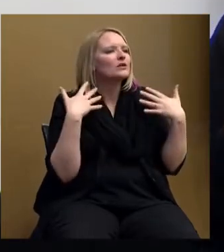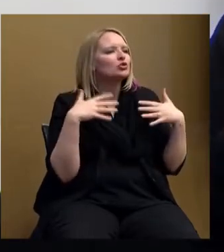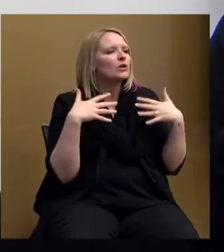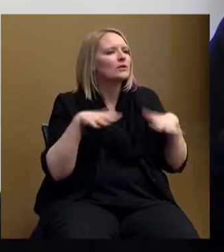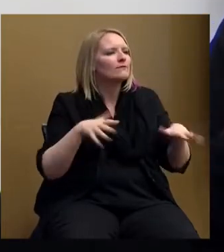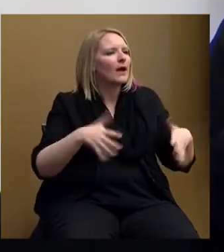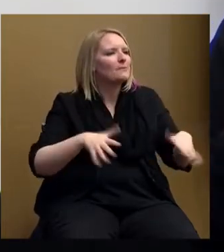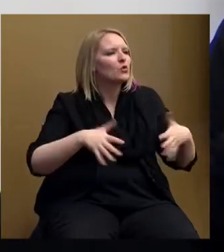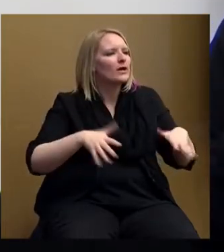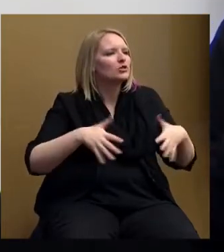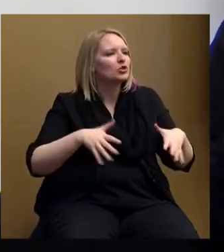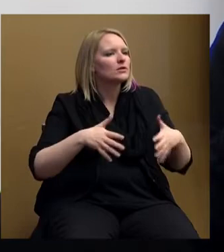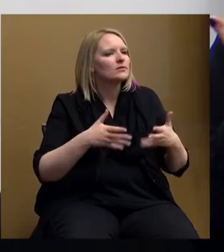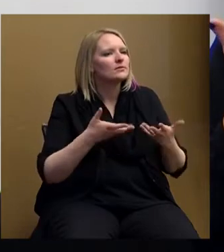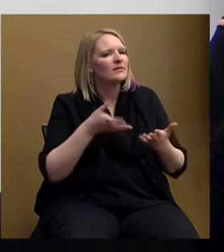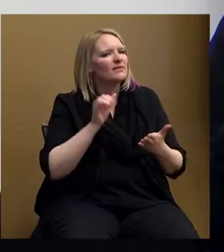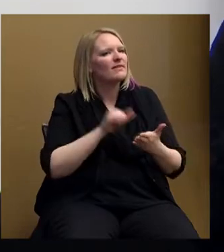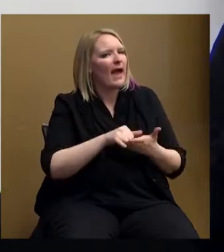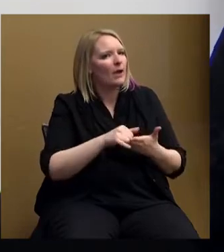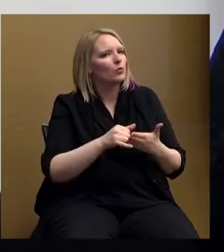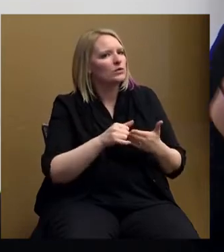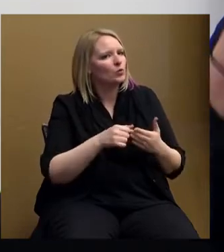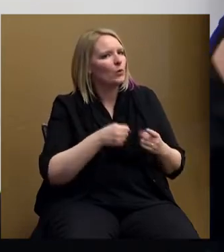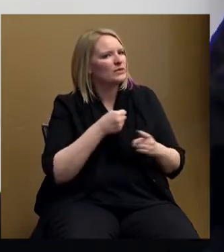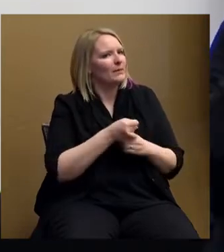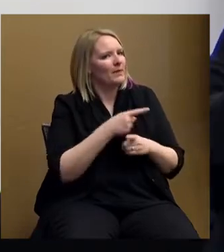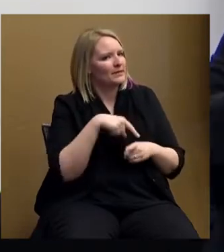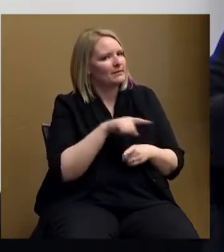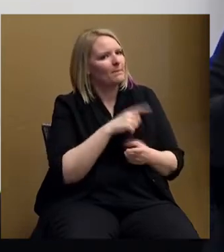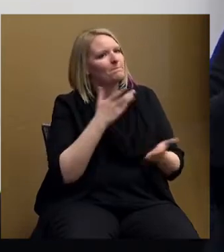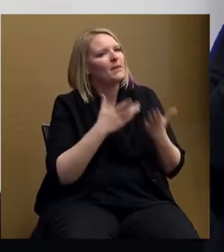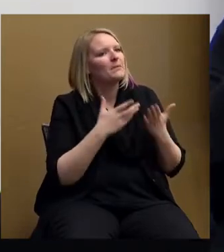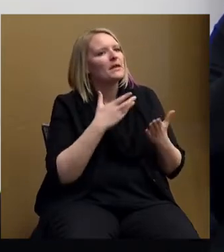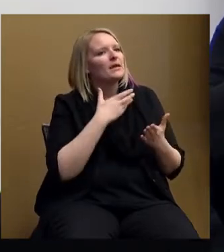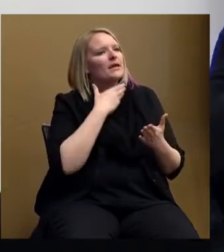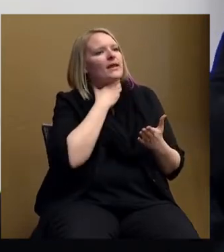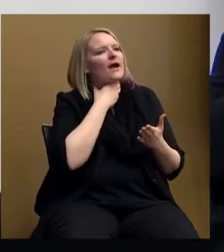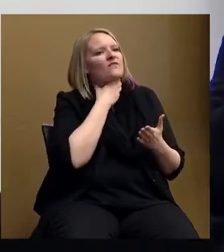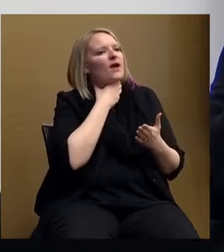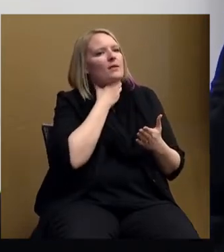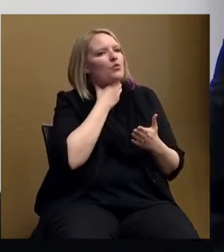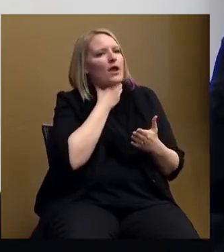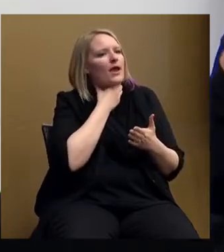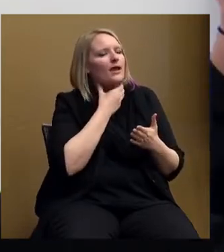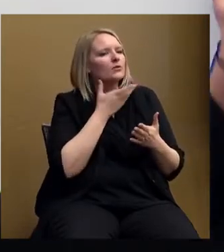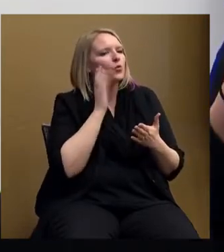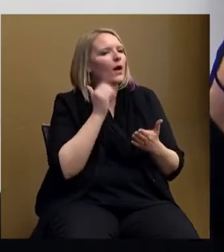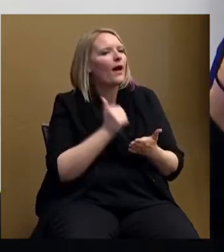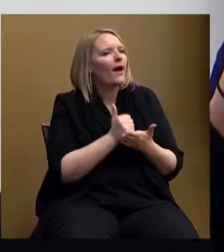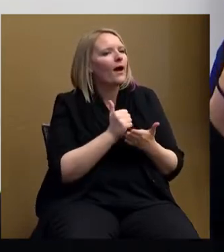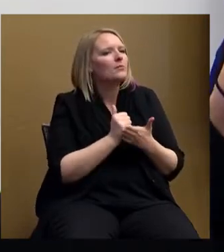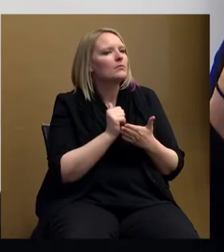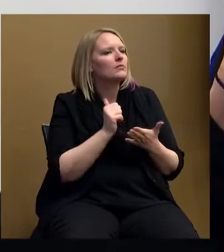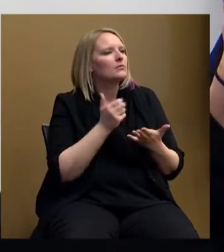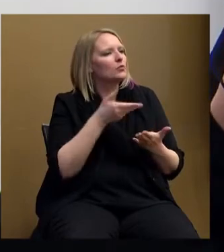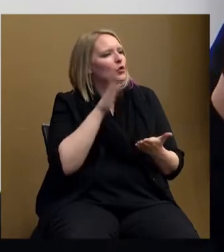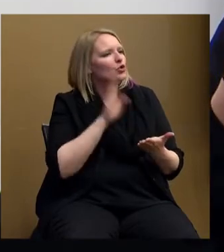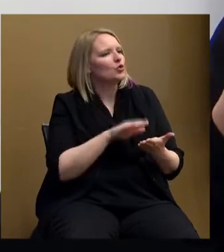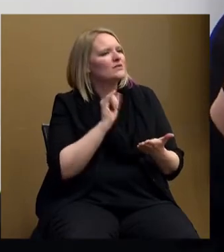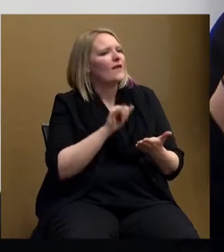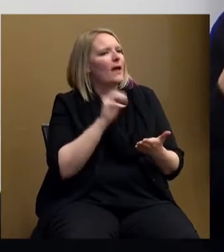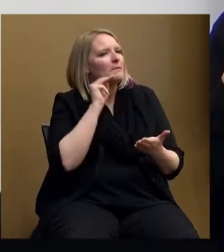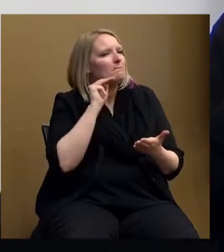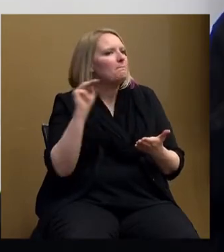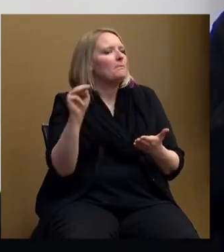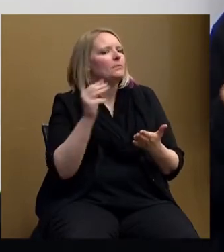child is getting out of that. So, what would maybe a neck vibrator do to help maybe eliminate that? And at